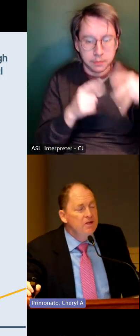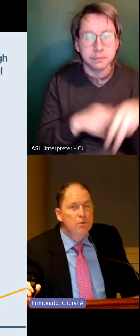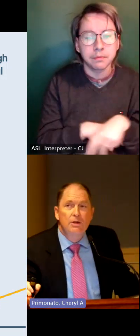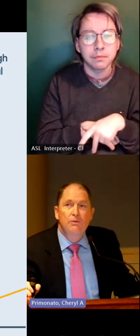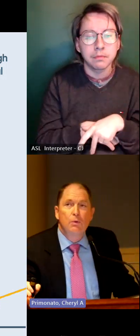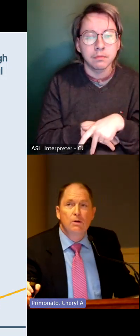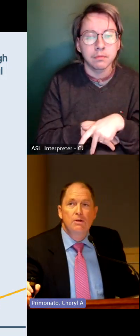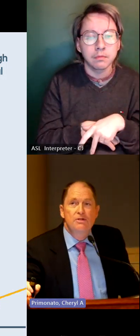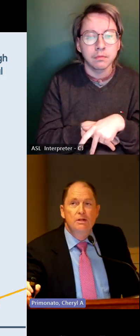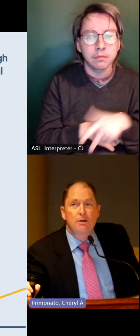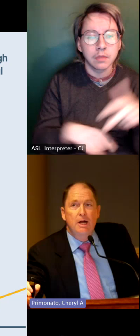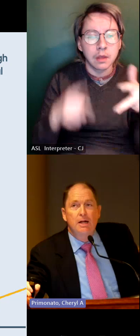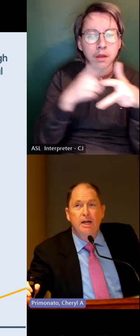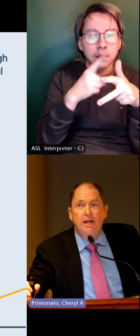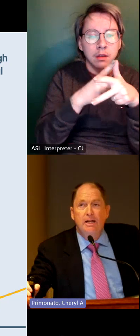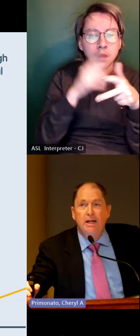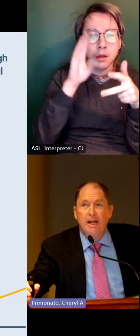one,